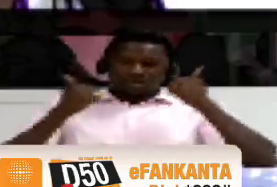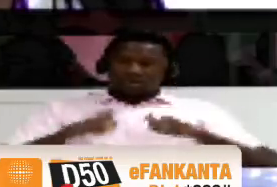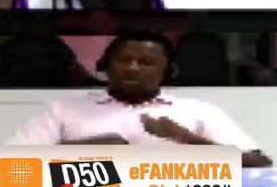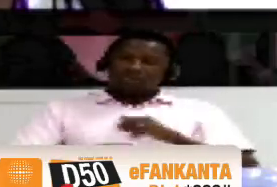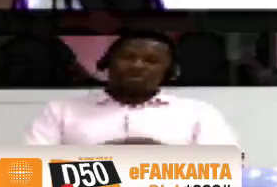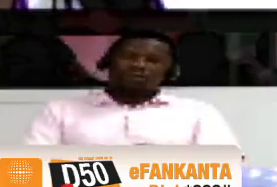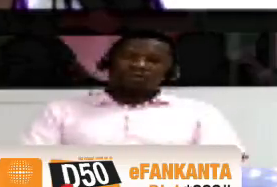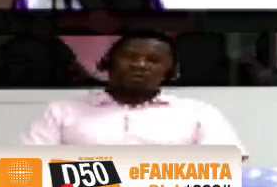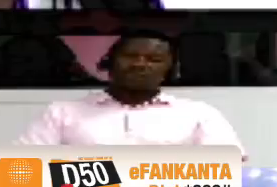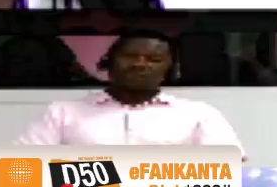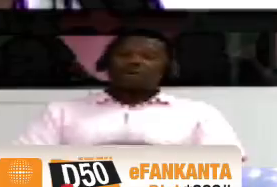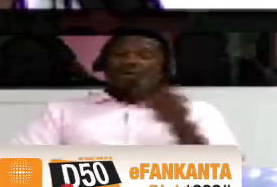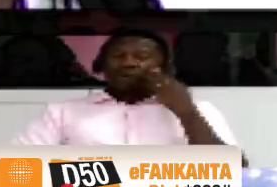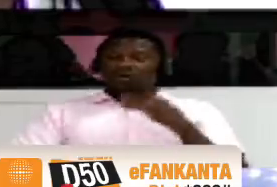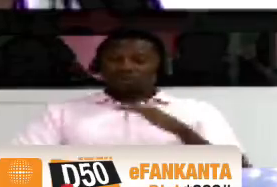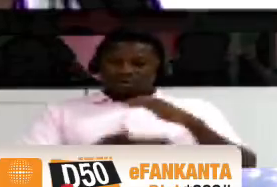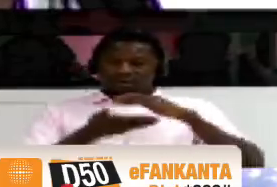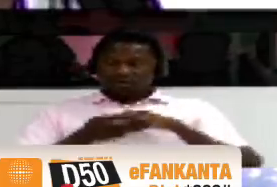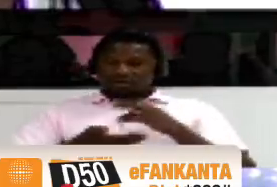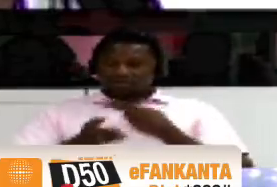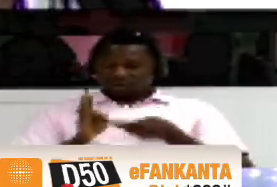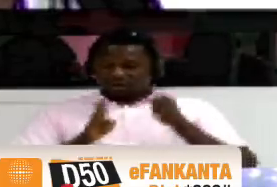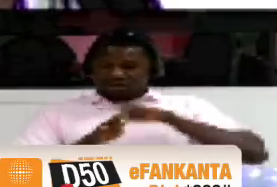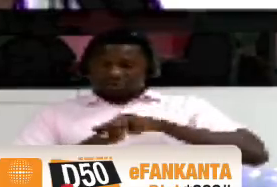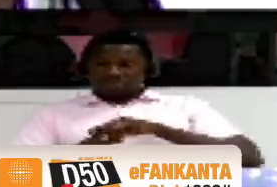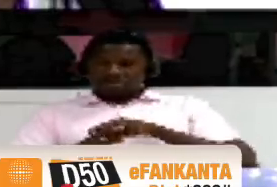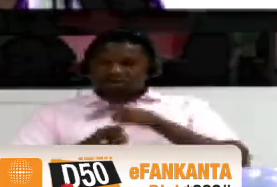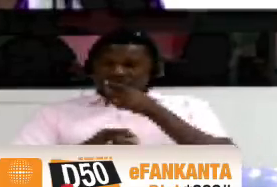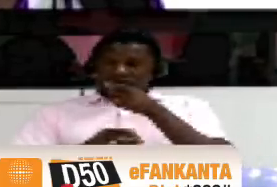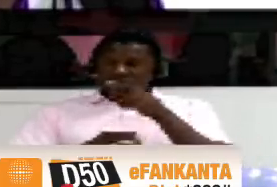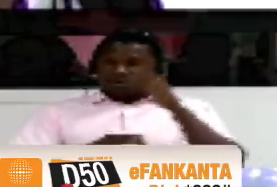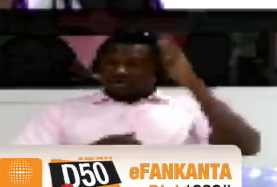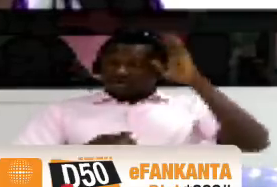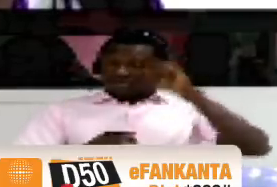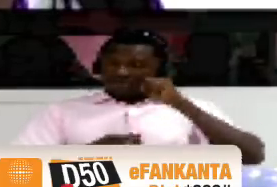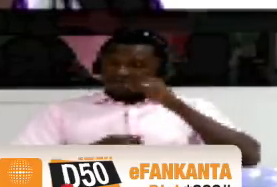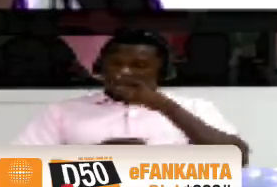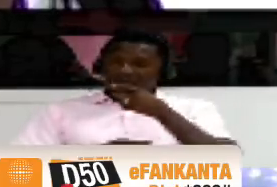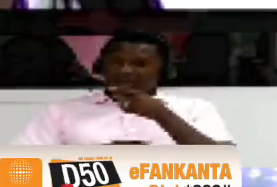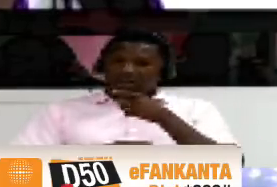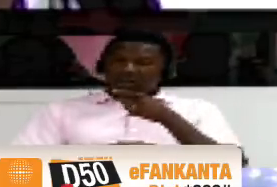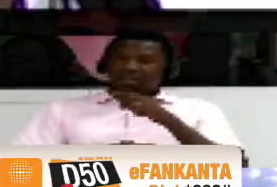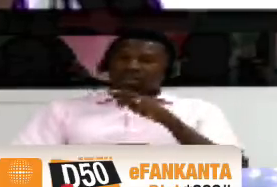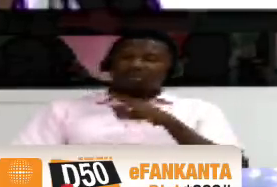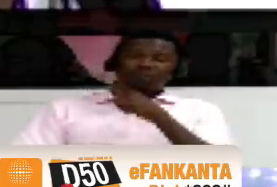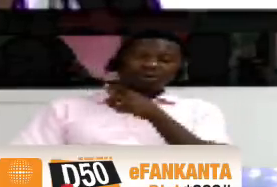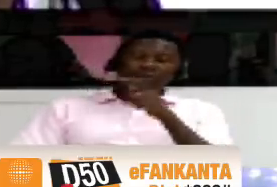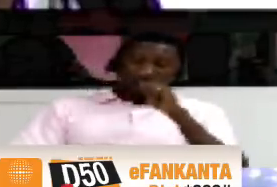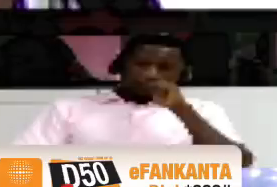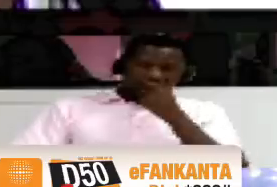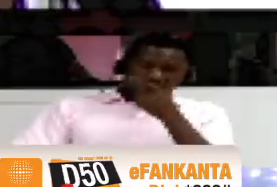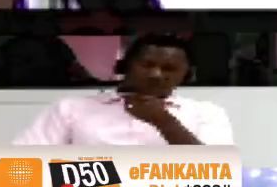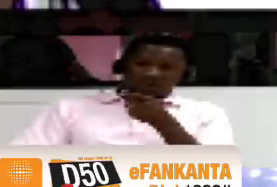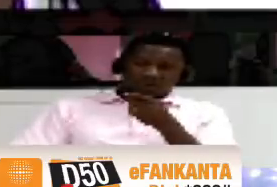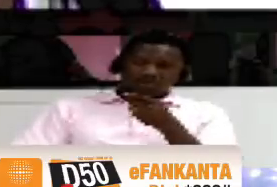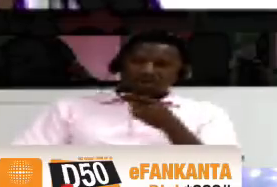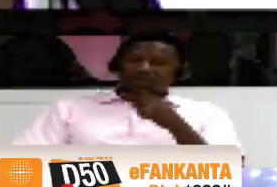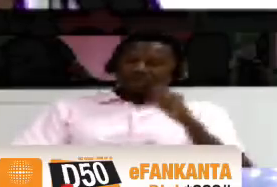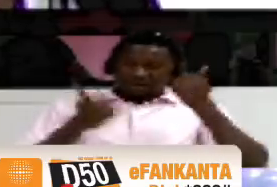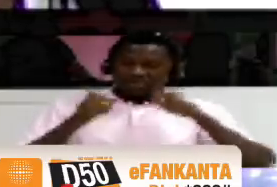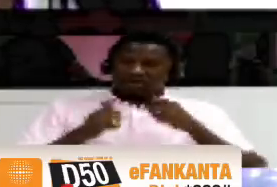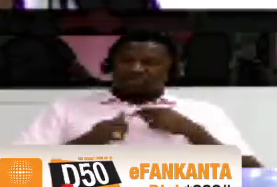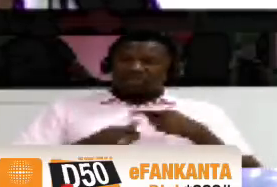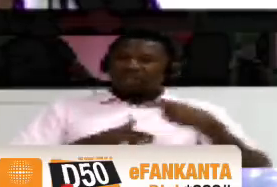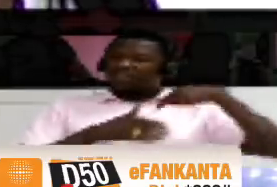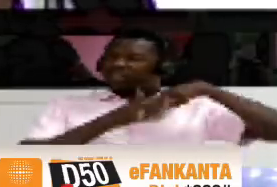And when you received this report, your understanding of it was that his death was a result of